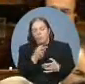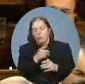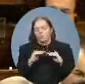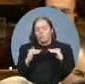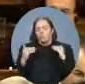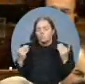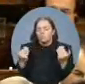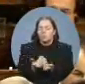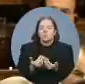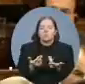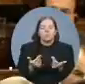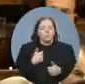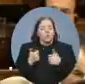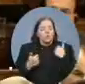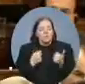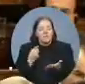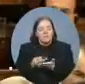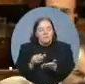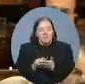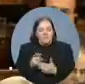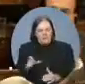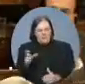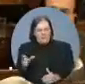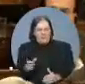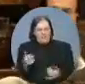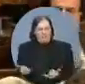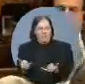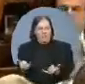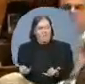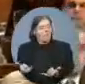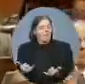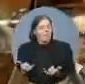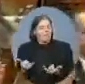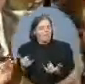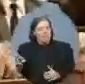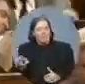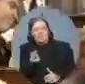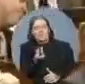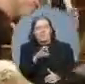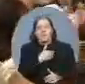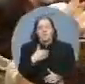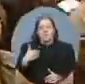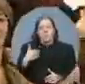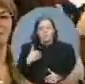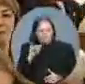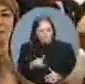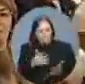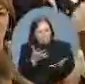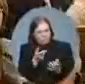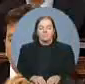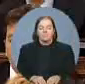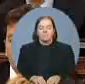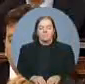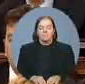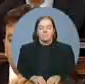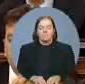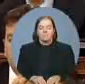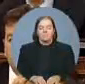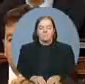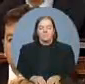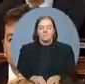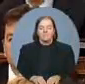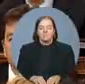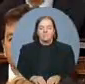in Toronto any remaining financial autonomy for Quebec and the provinces? Honourable Minister. I'm not sure any